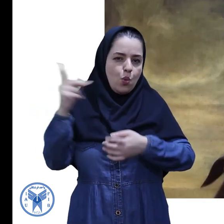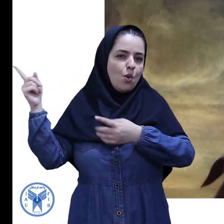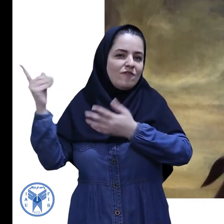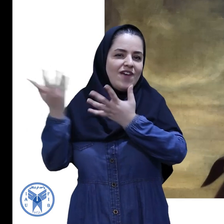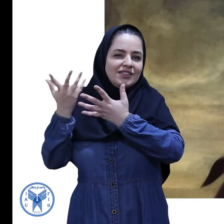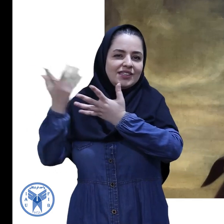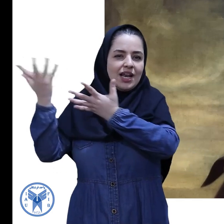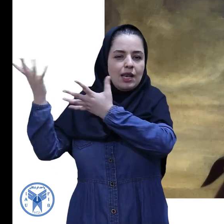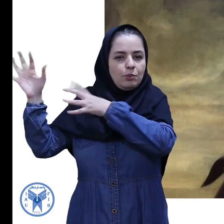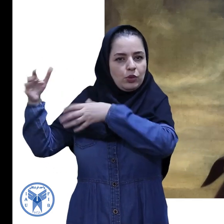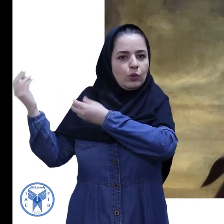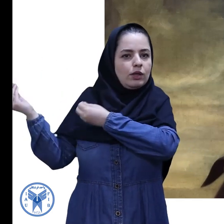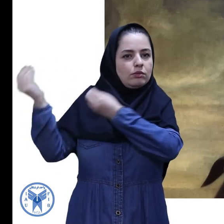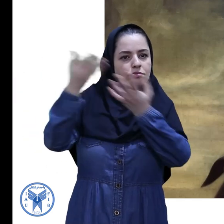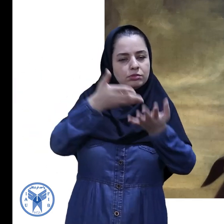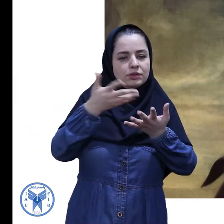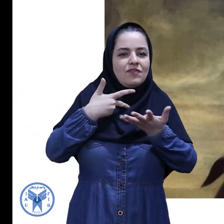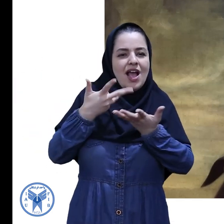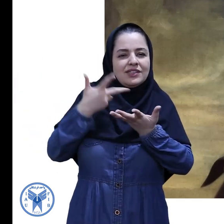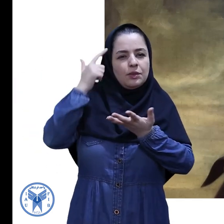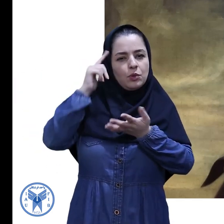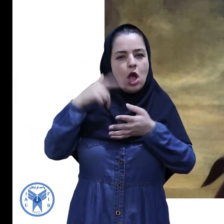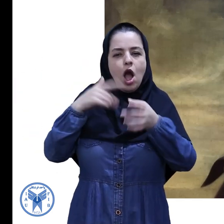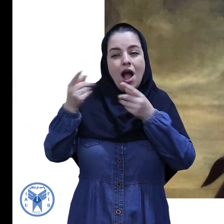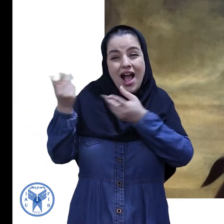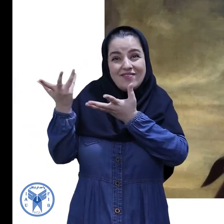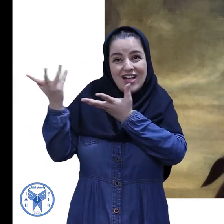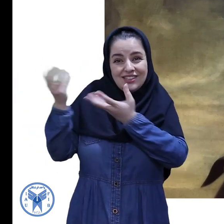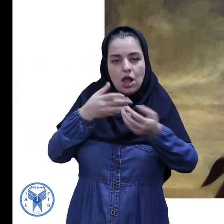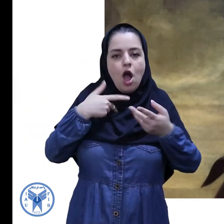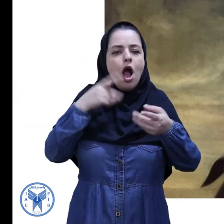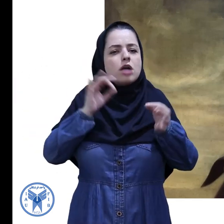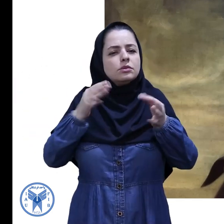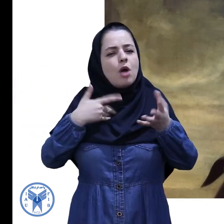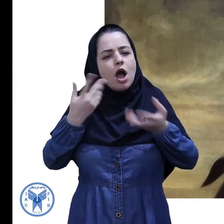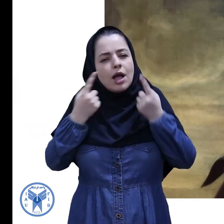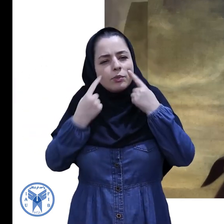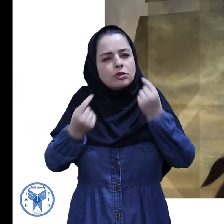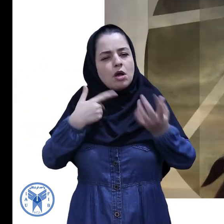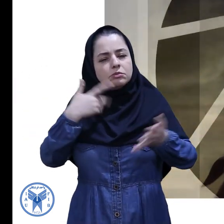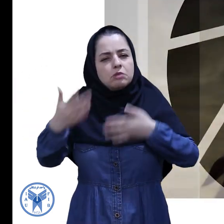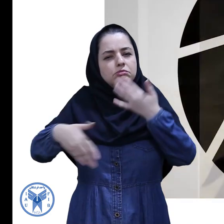It was a springboard from which other people could then do their own experiments.